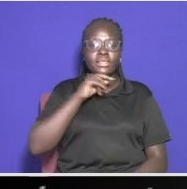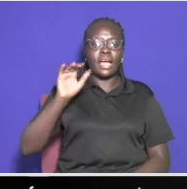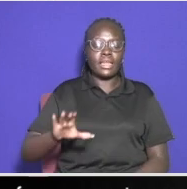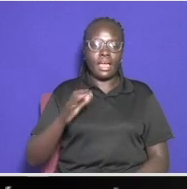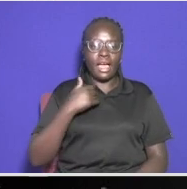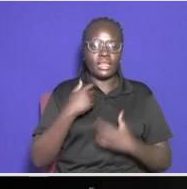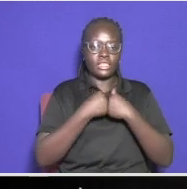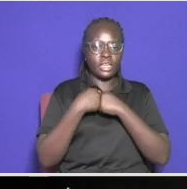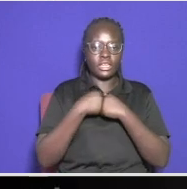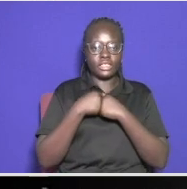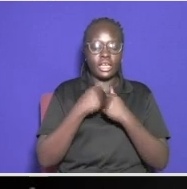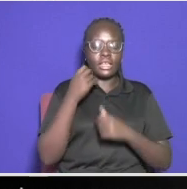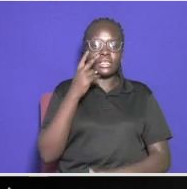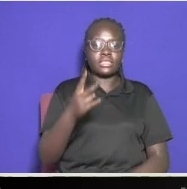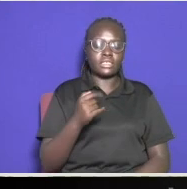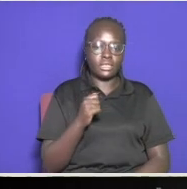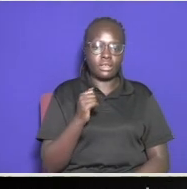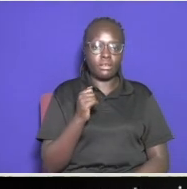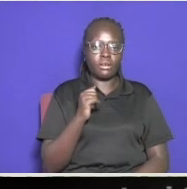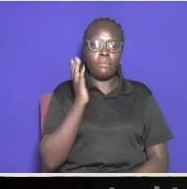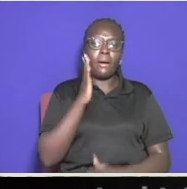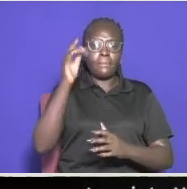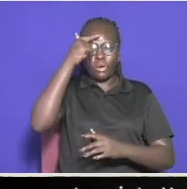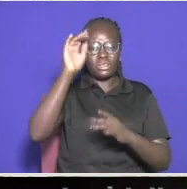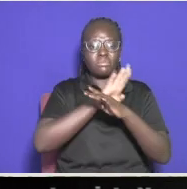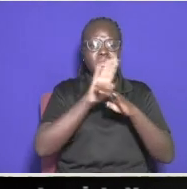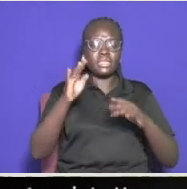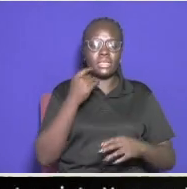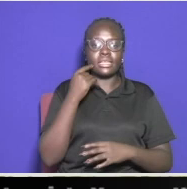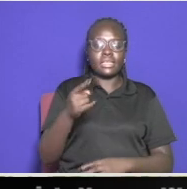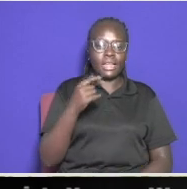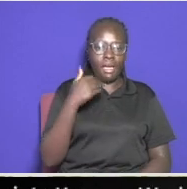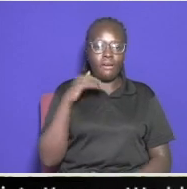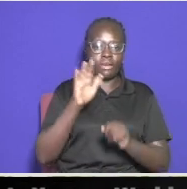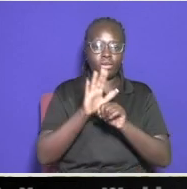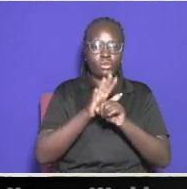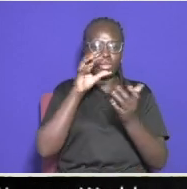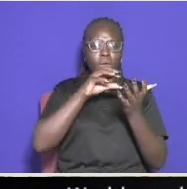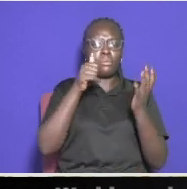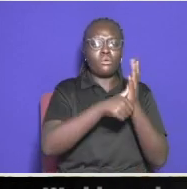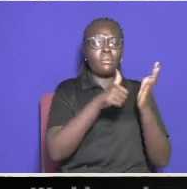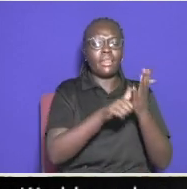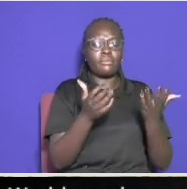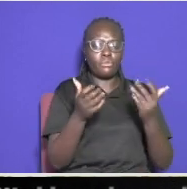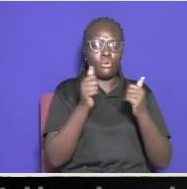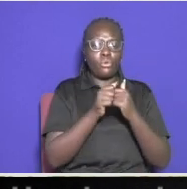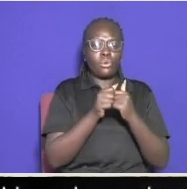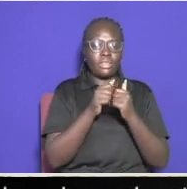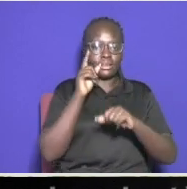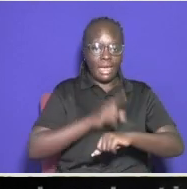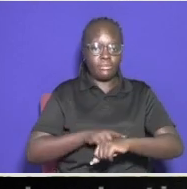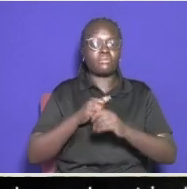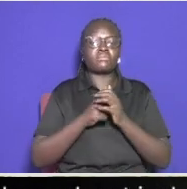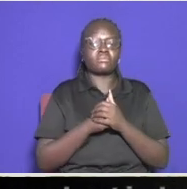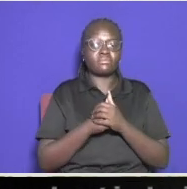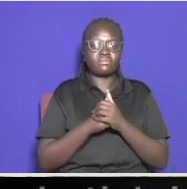of seeing the mother because of the crazy shit. Basically the hotel industry, you know that there's a lot of issues with time.